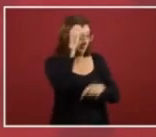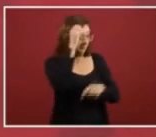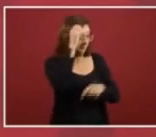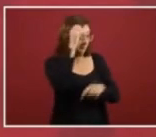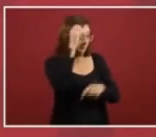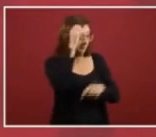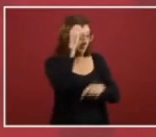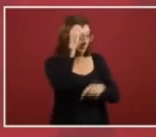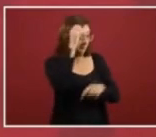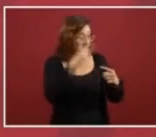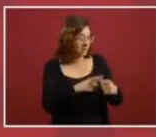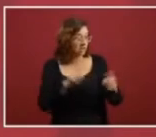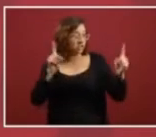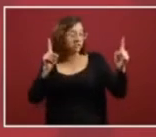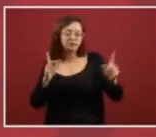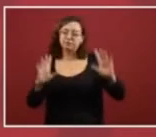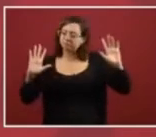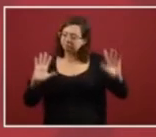Full liberties.